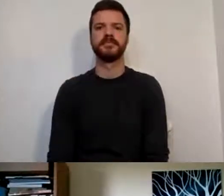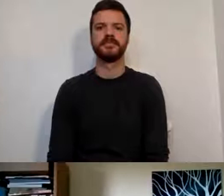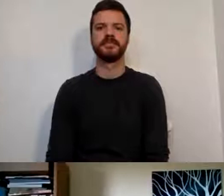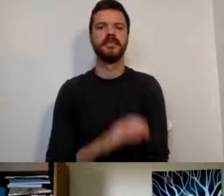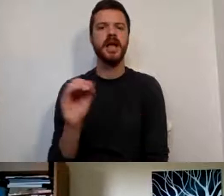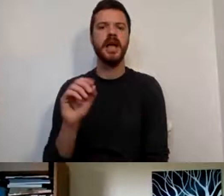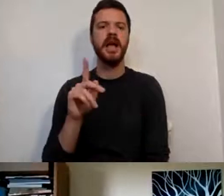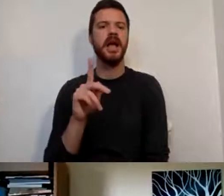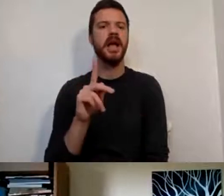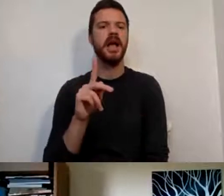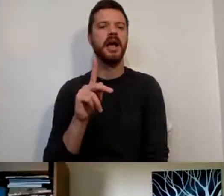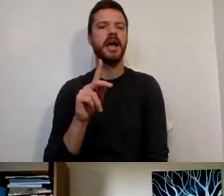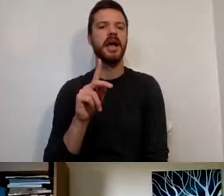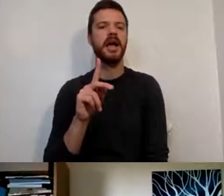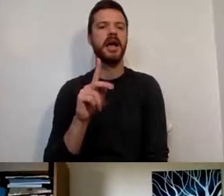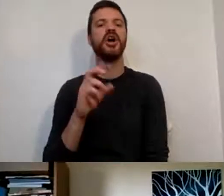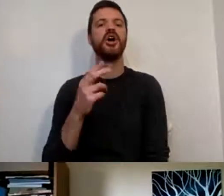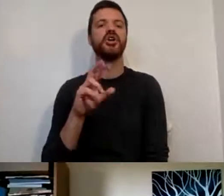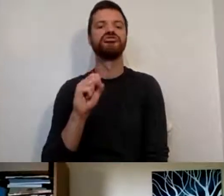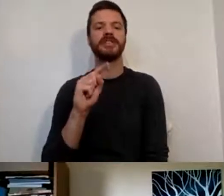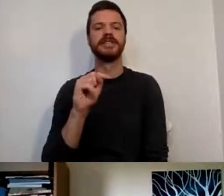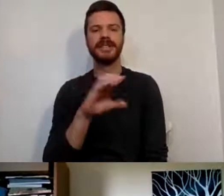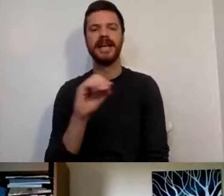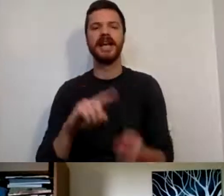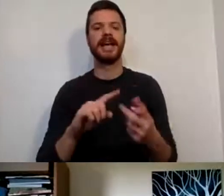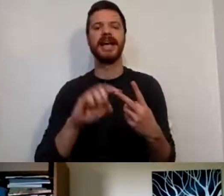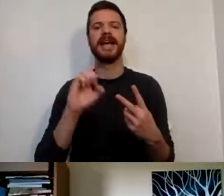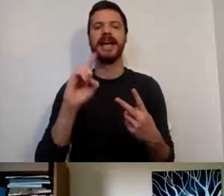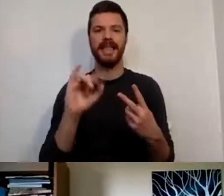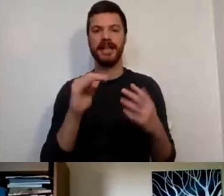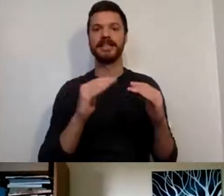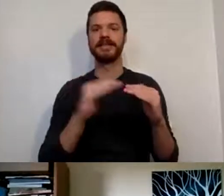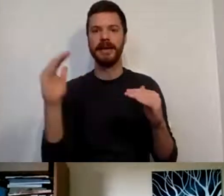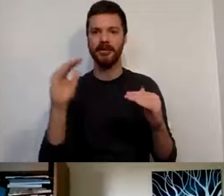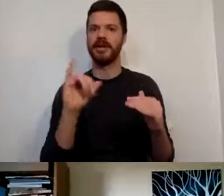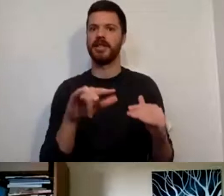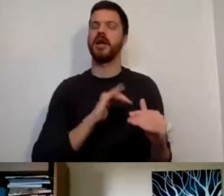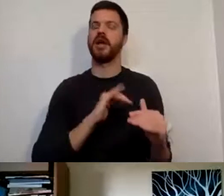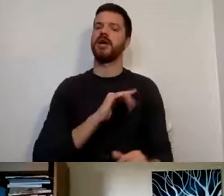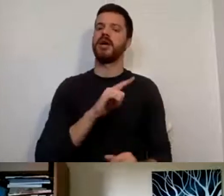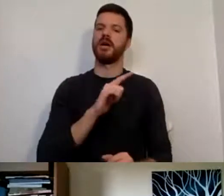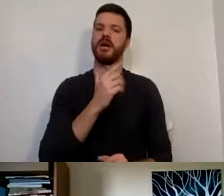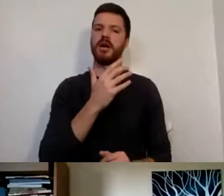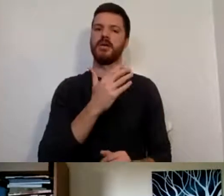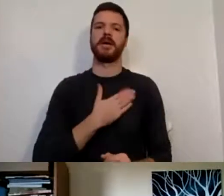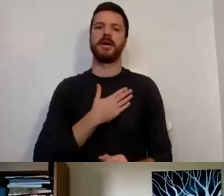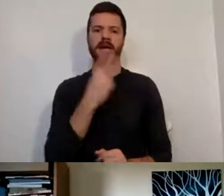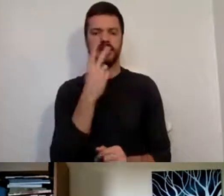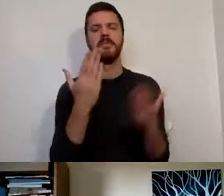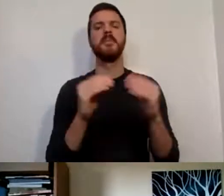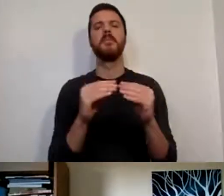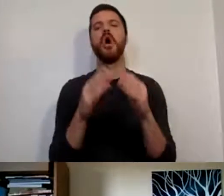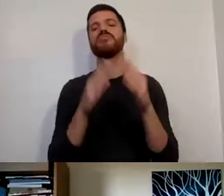and Ed, to see the reduction in health disparities in your project. And this is a bit of a broad question, but I'm